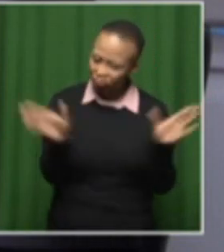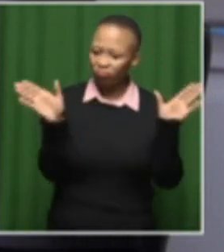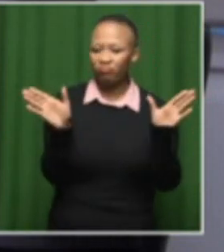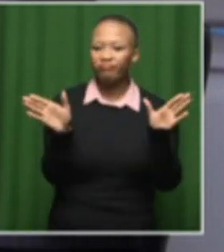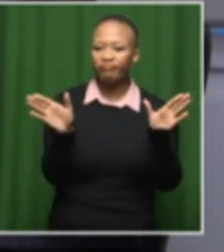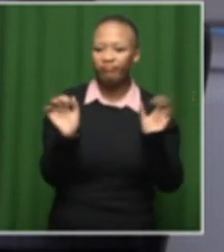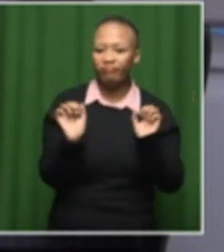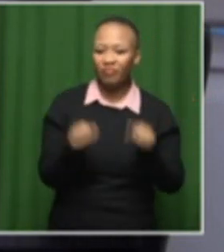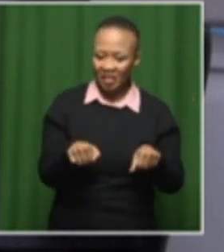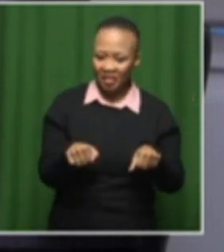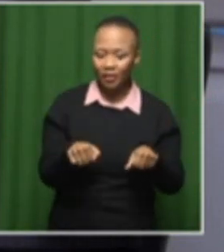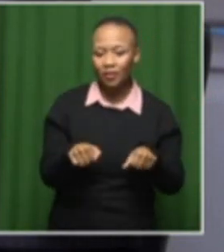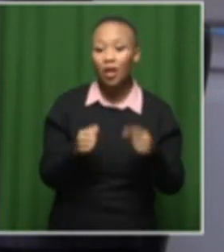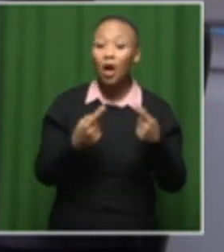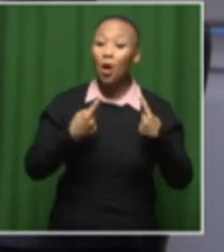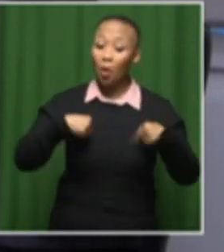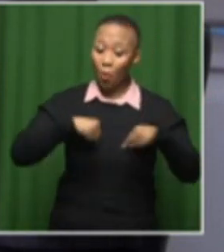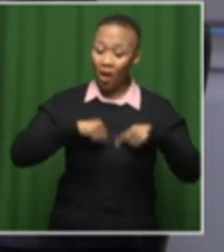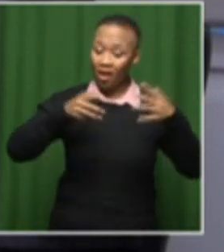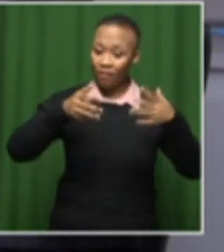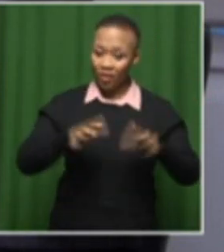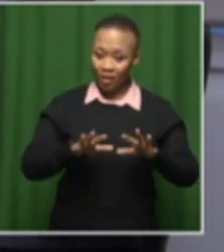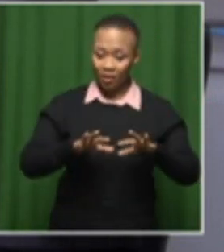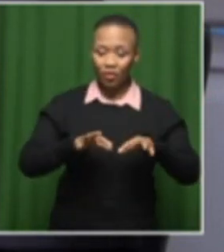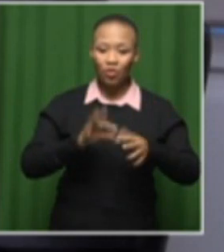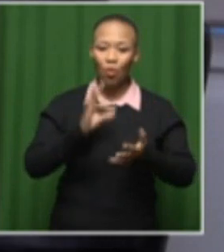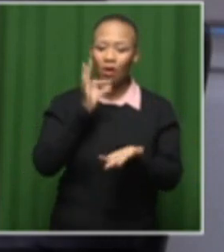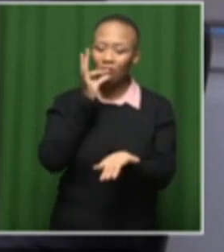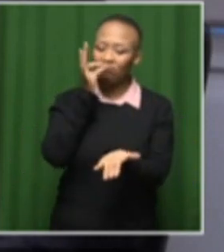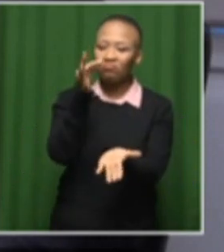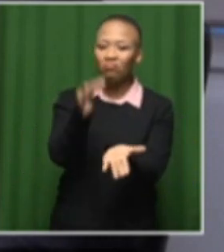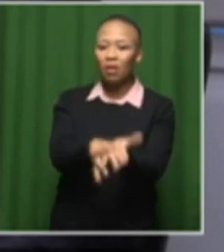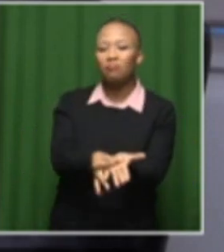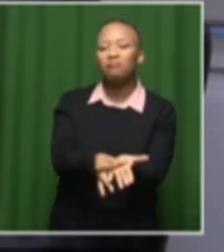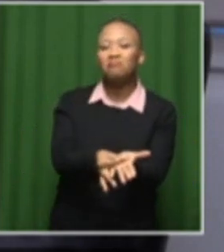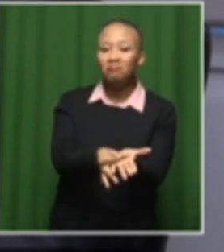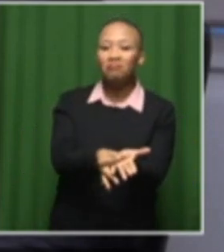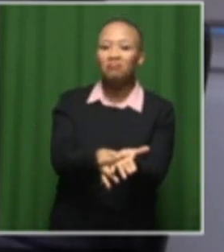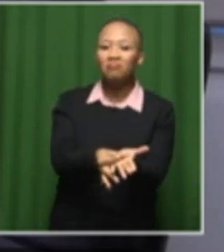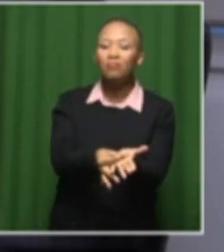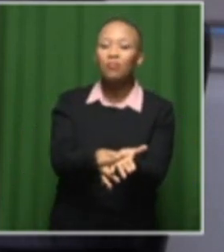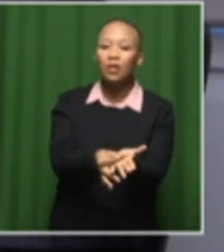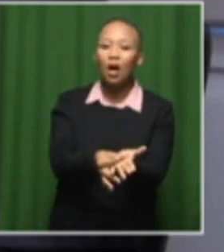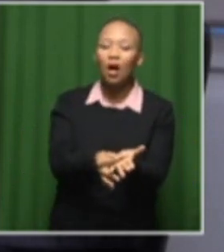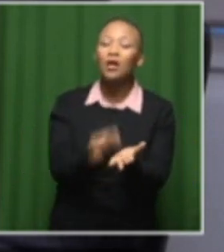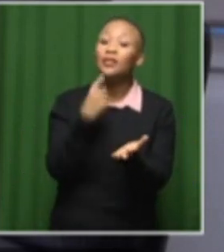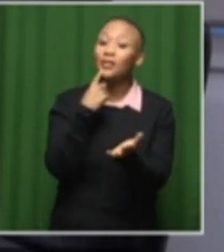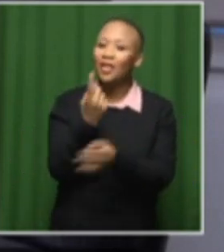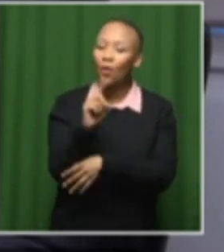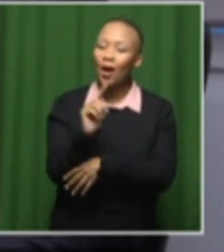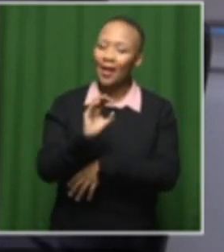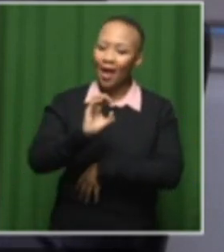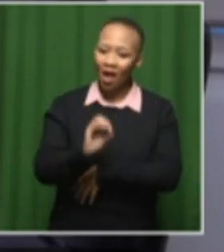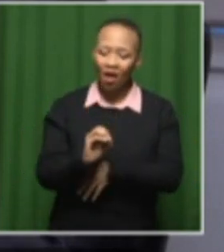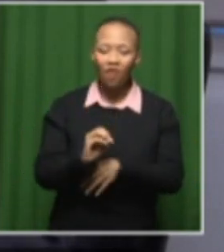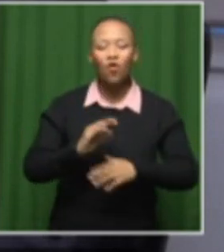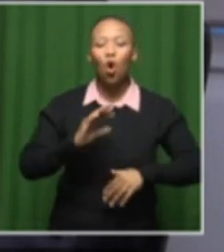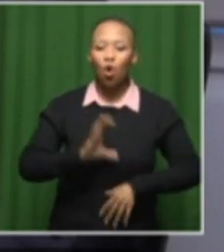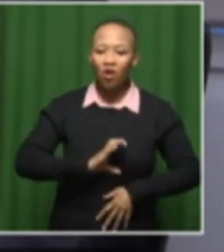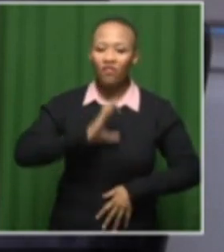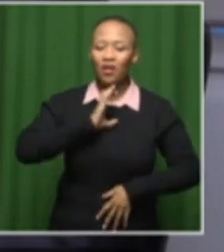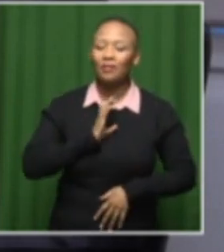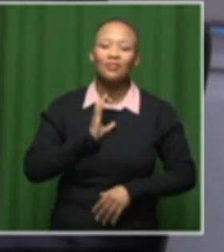end that we suggested and put forward what we call confidence-building measures. And one of those